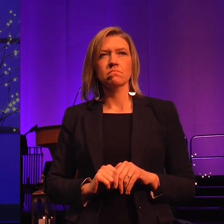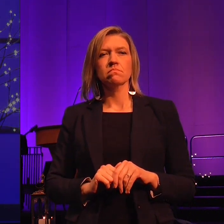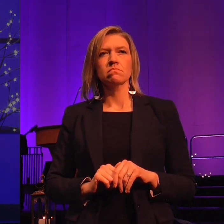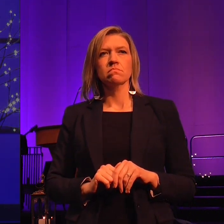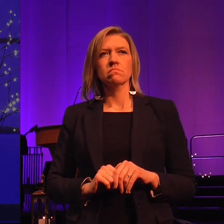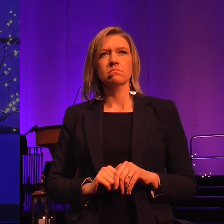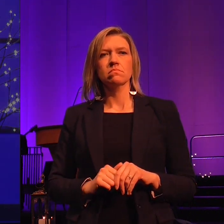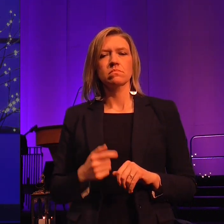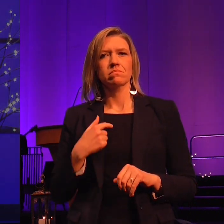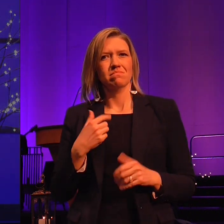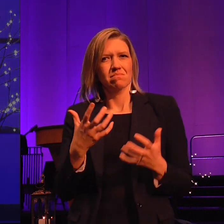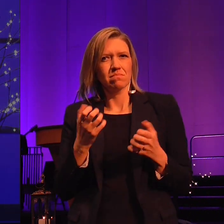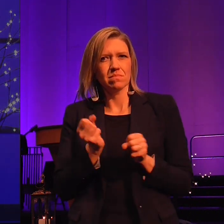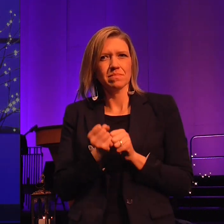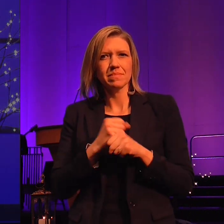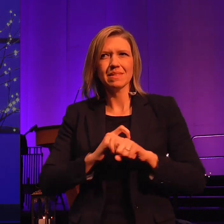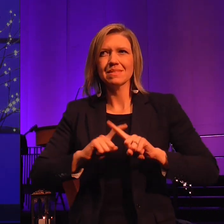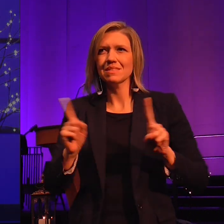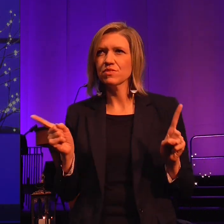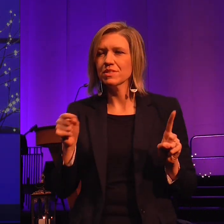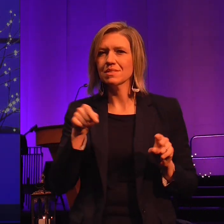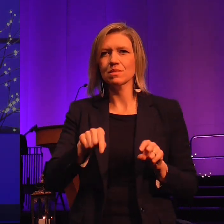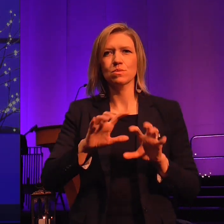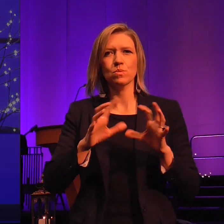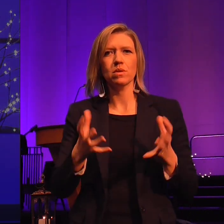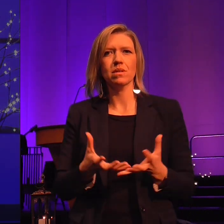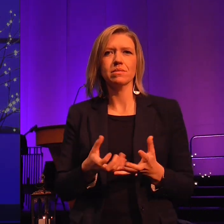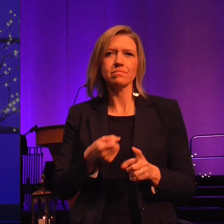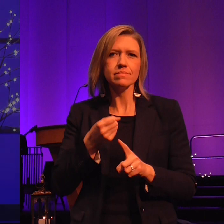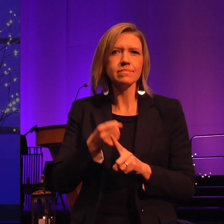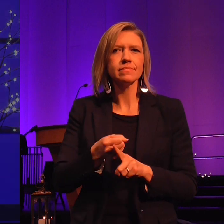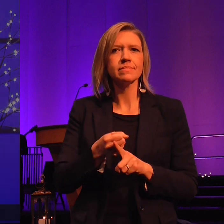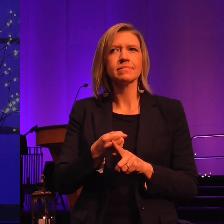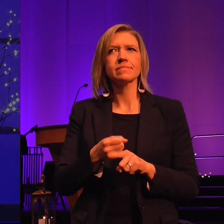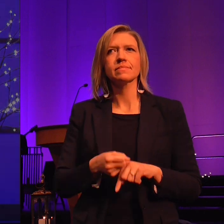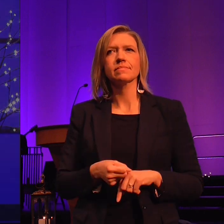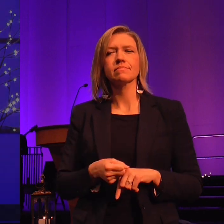seek to make a difference in the world. I give thanks for